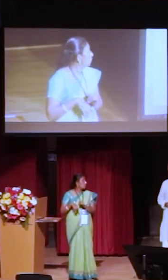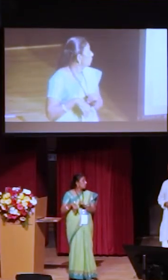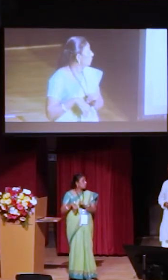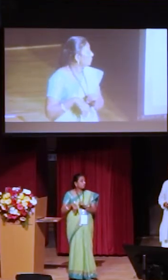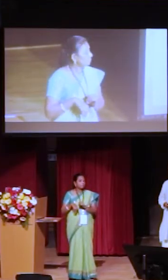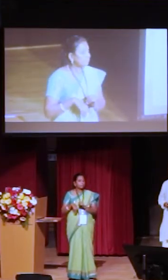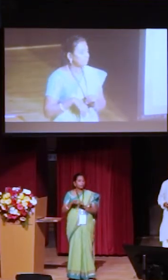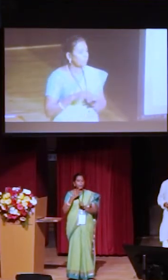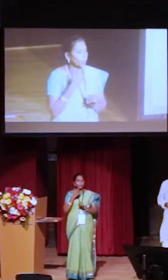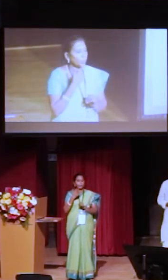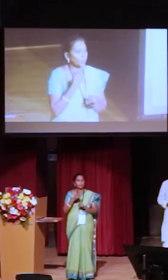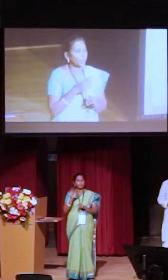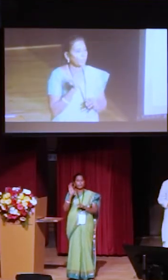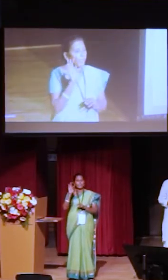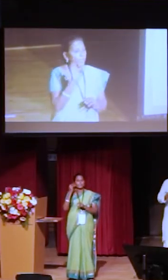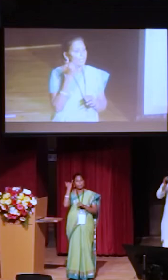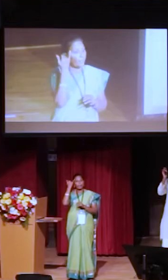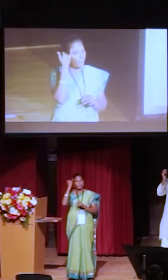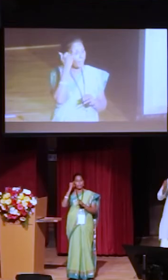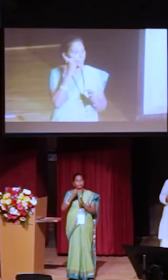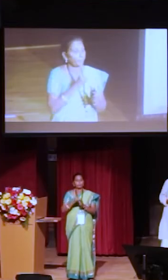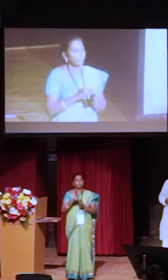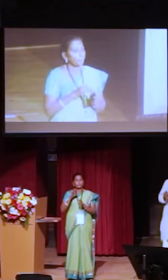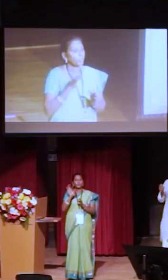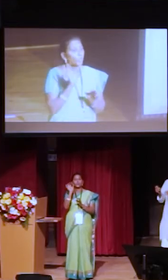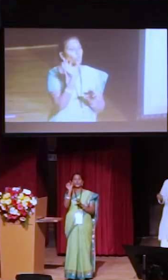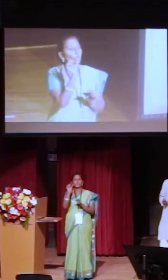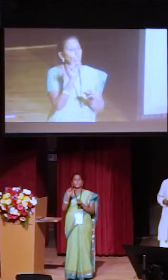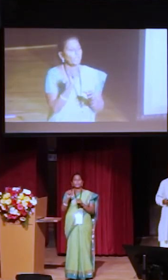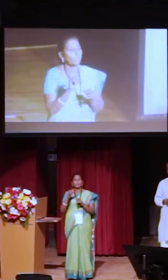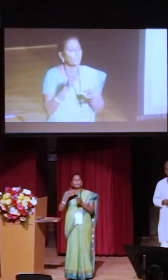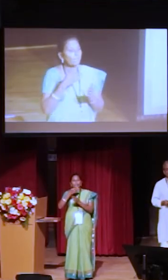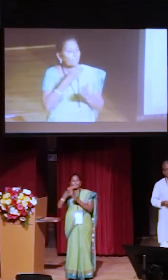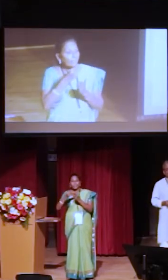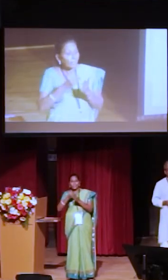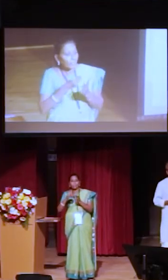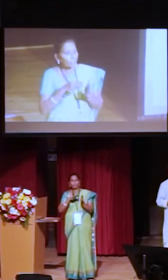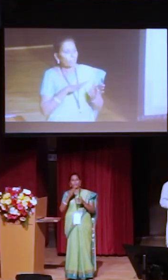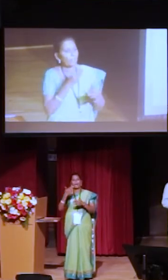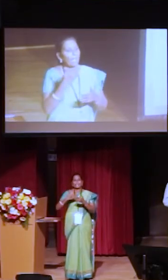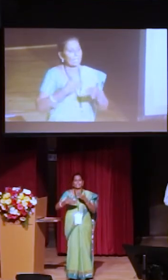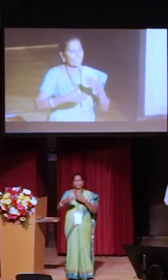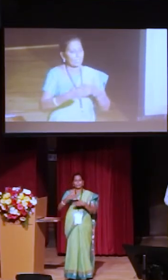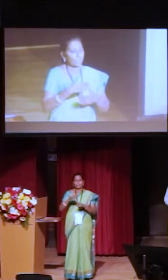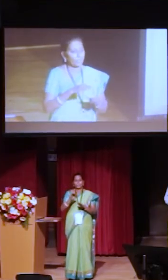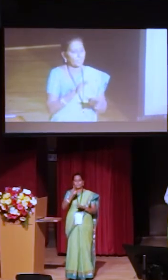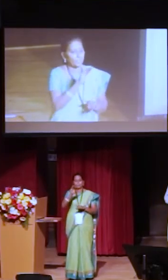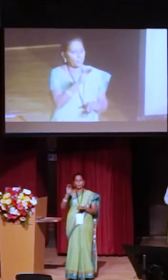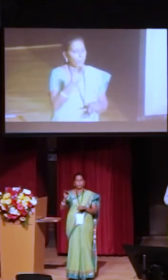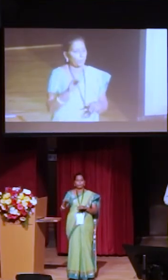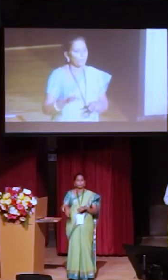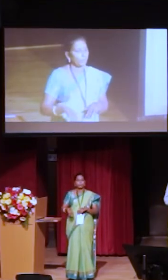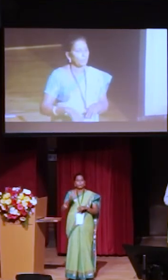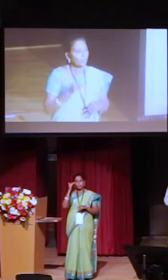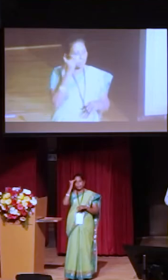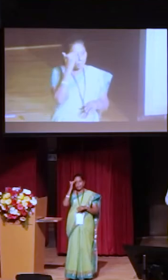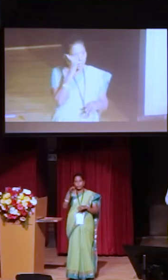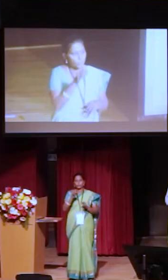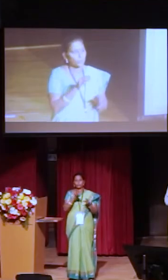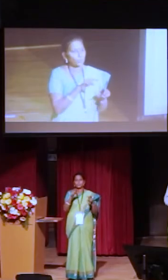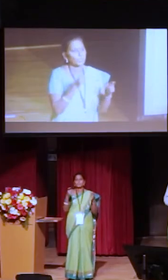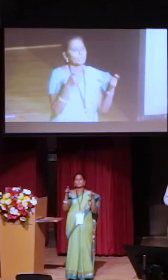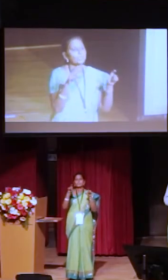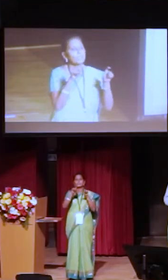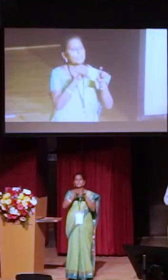what would have been just a nice idea, ludic design for accessibility, I could have written some papers, really gone on the ground thanks to this